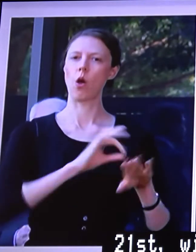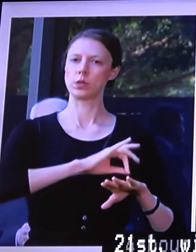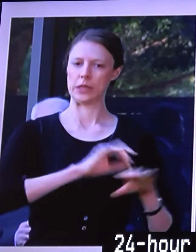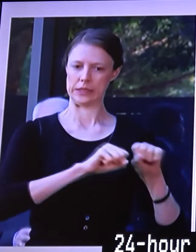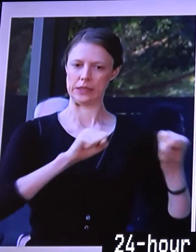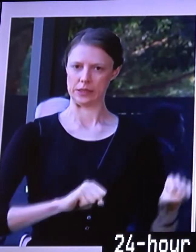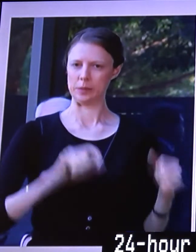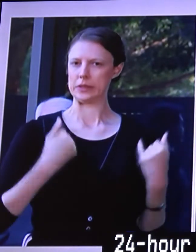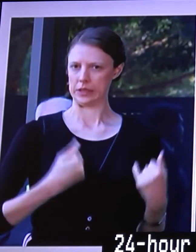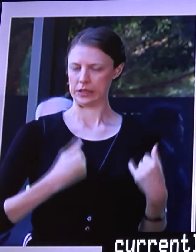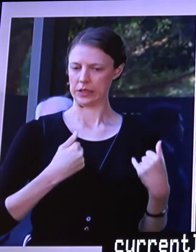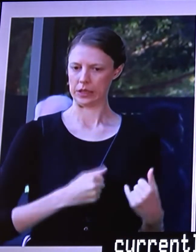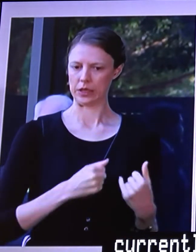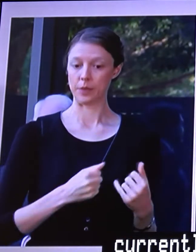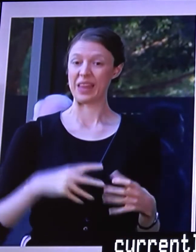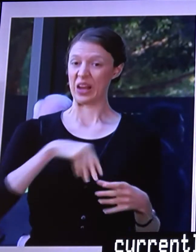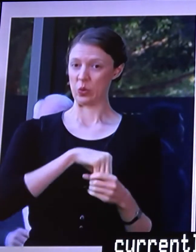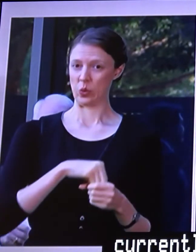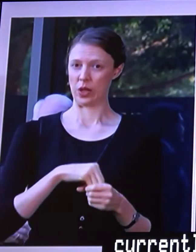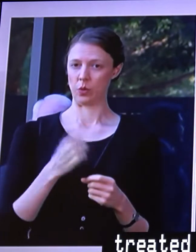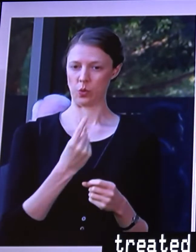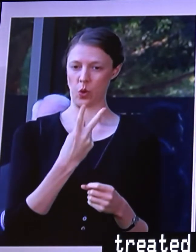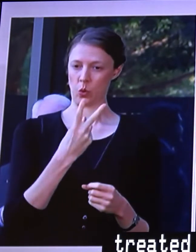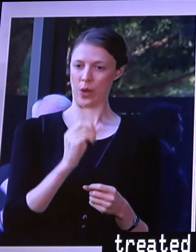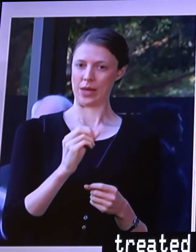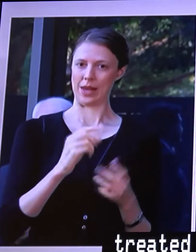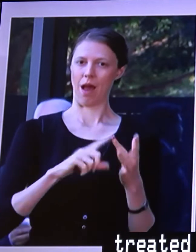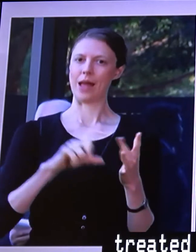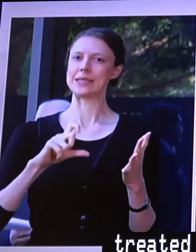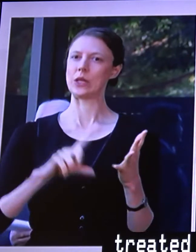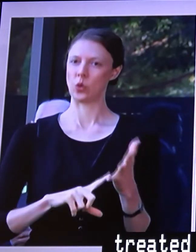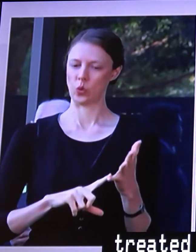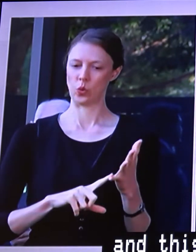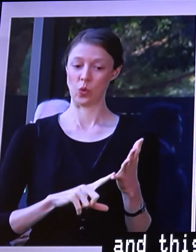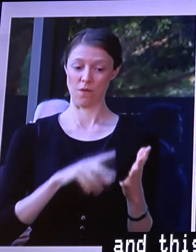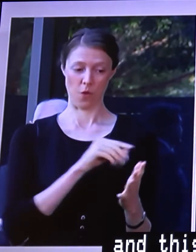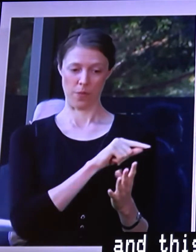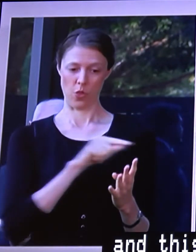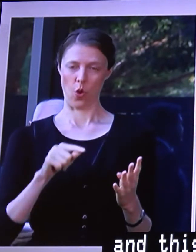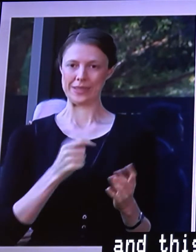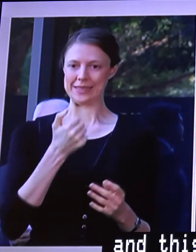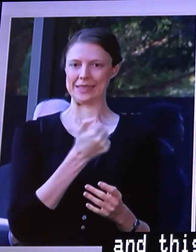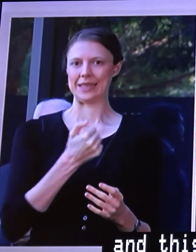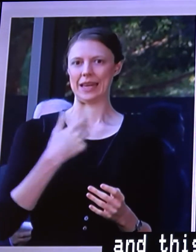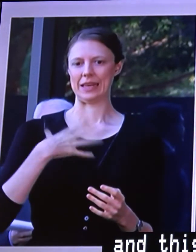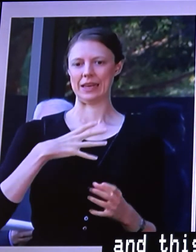and this includes 20 people being treated in intensive care units, with 16 of those requiring